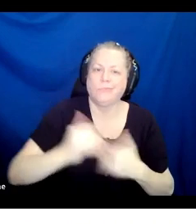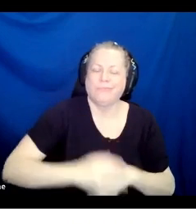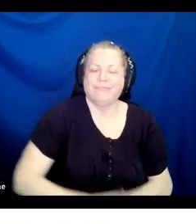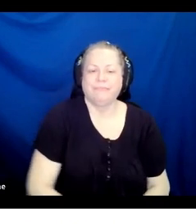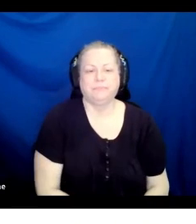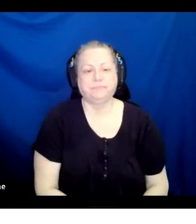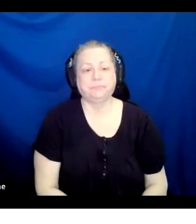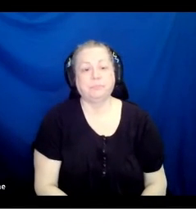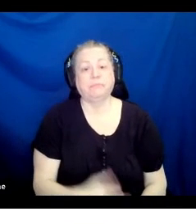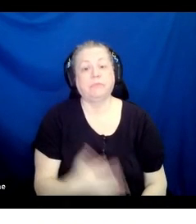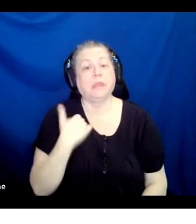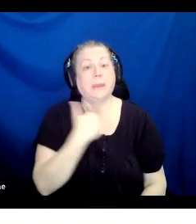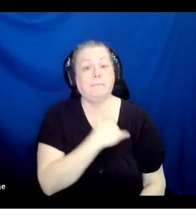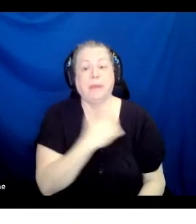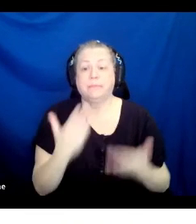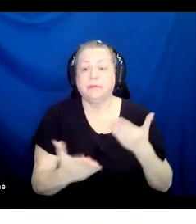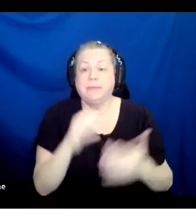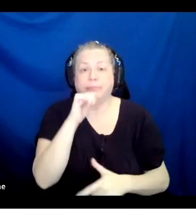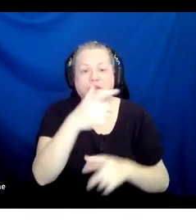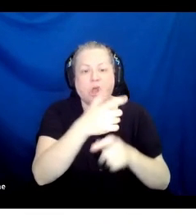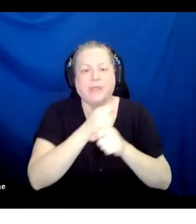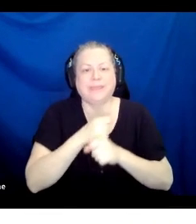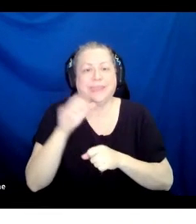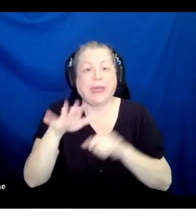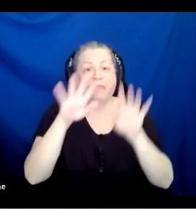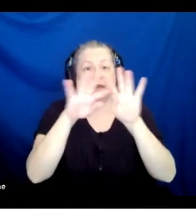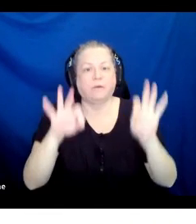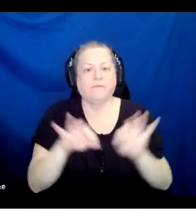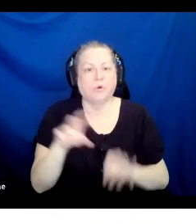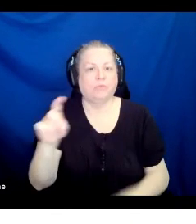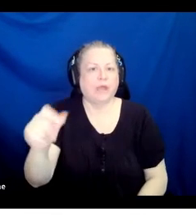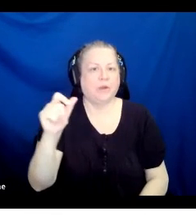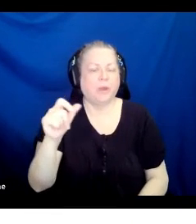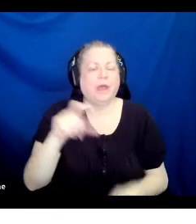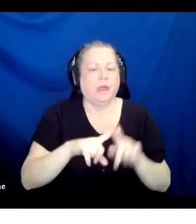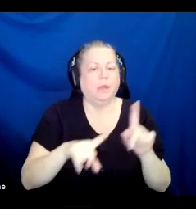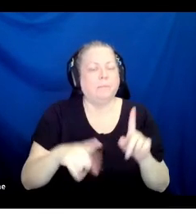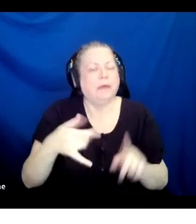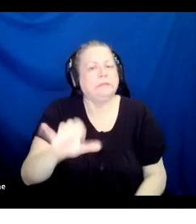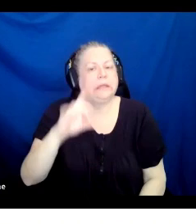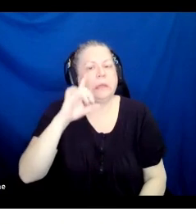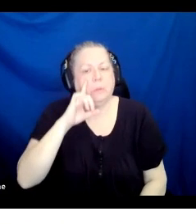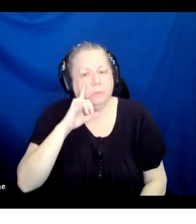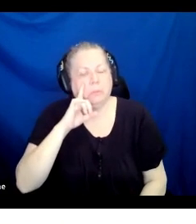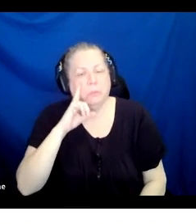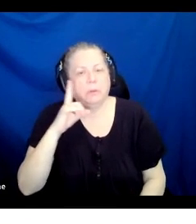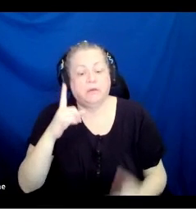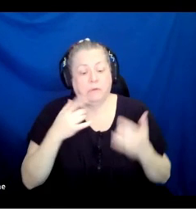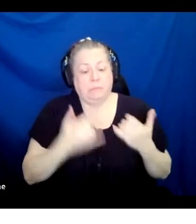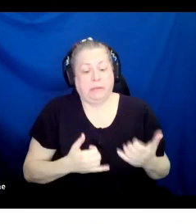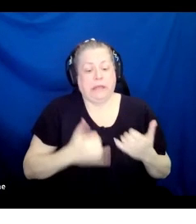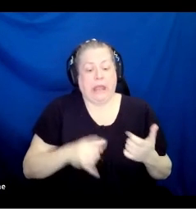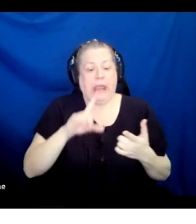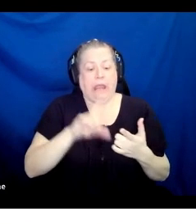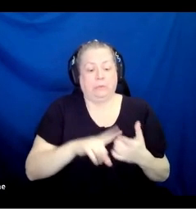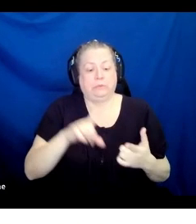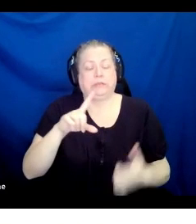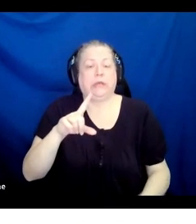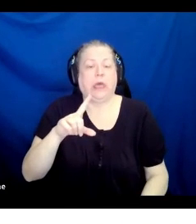And members may not get their renewal forms right away, but should be on the lookout from now until April